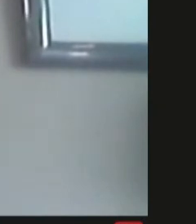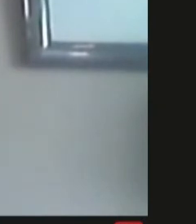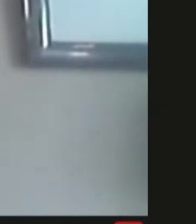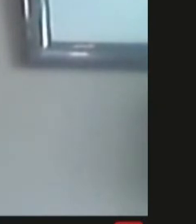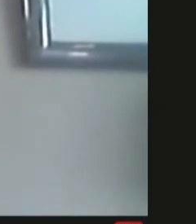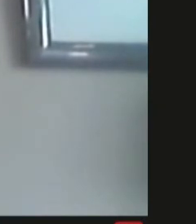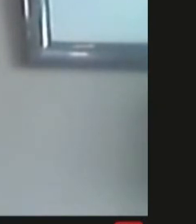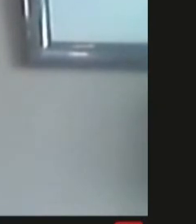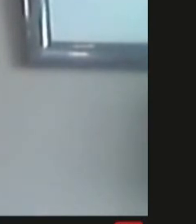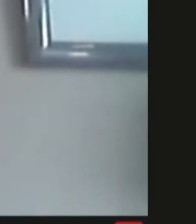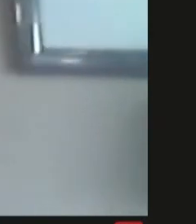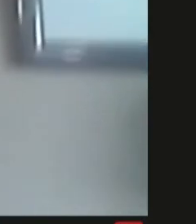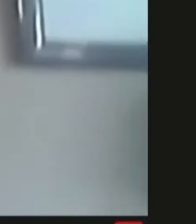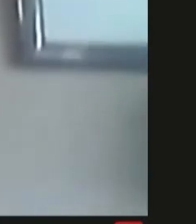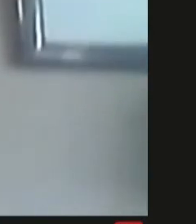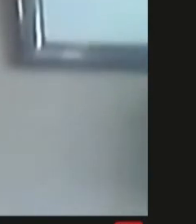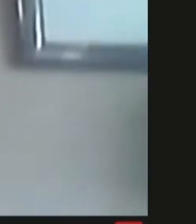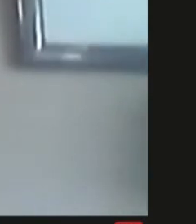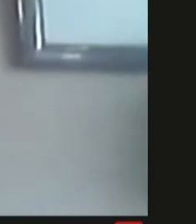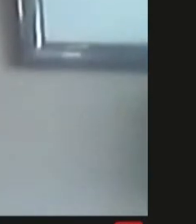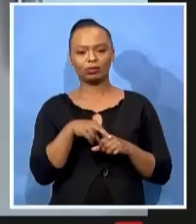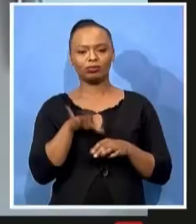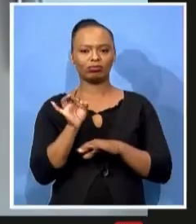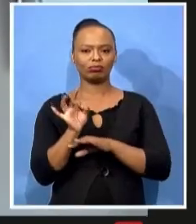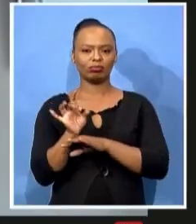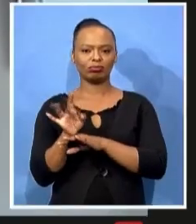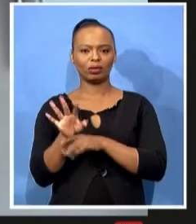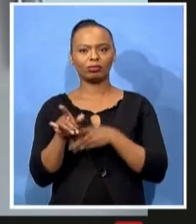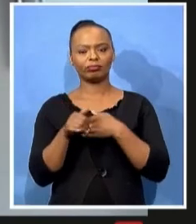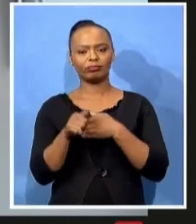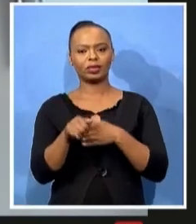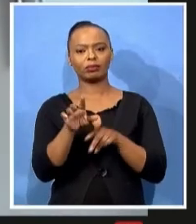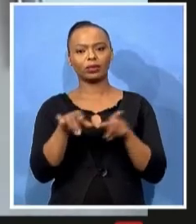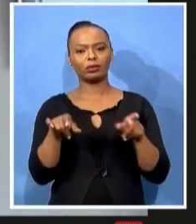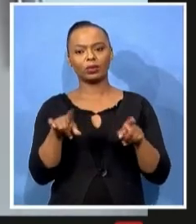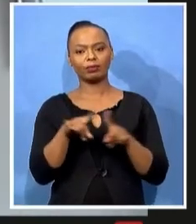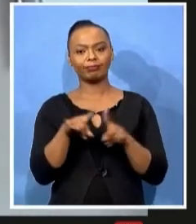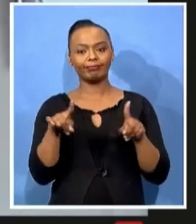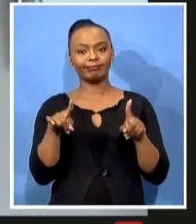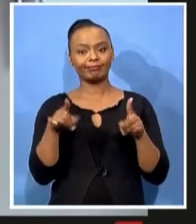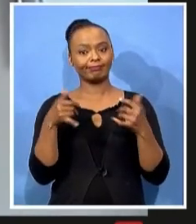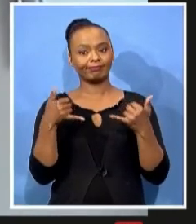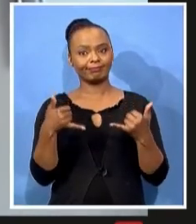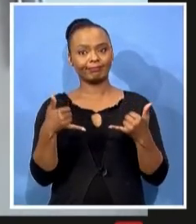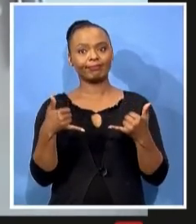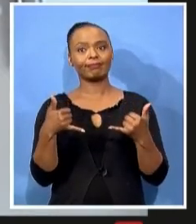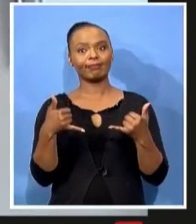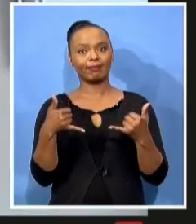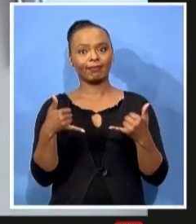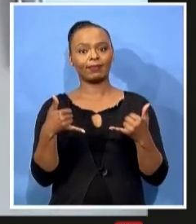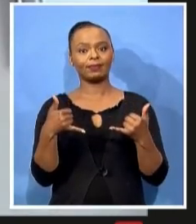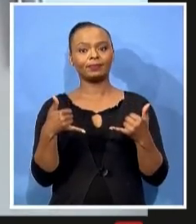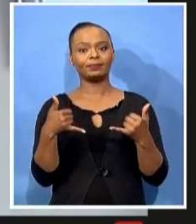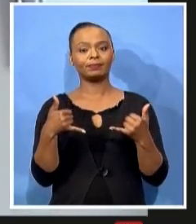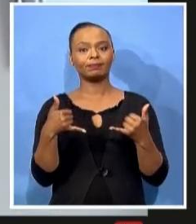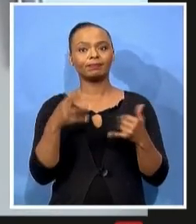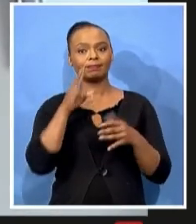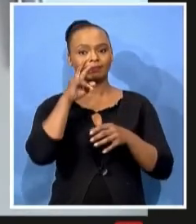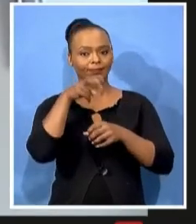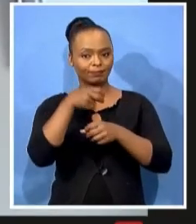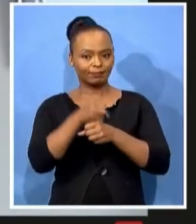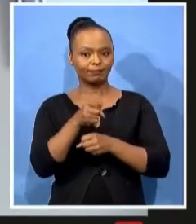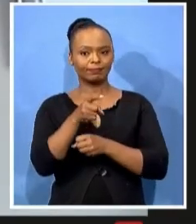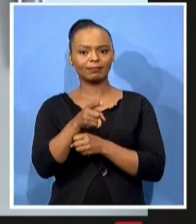and who are elected by people and find ourselves in a position where we're totally unable to respond or we're not